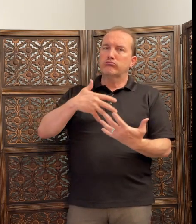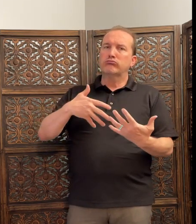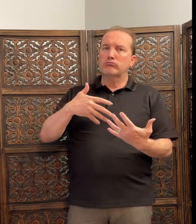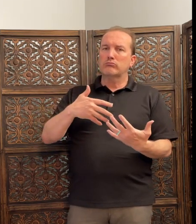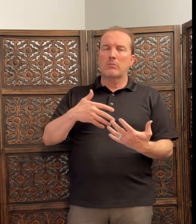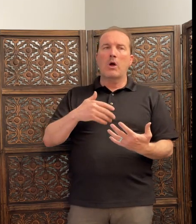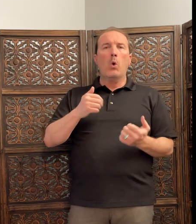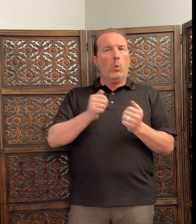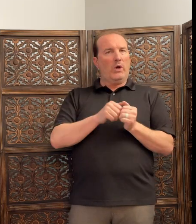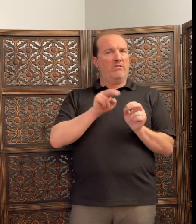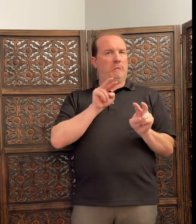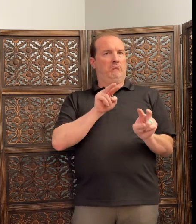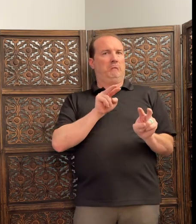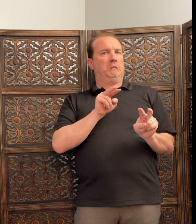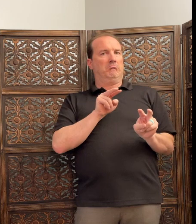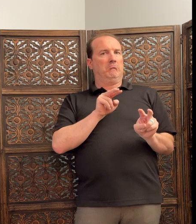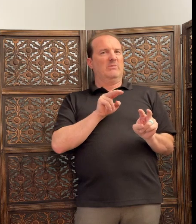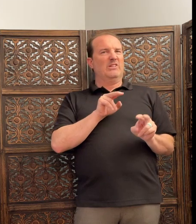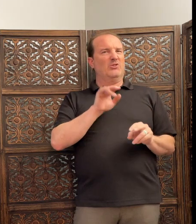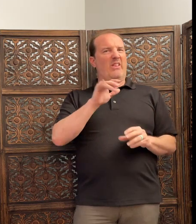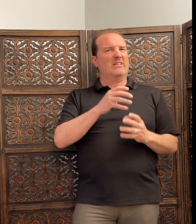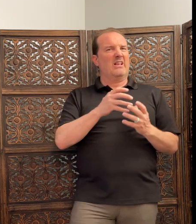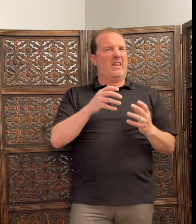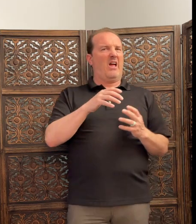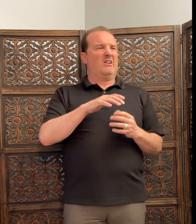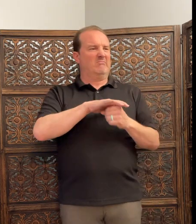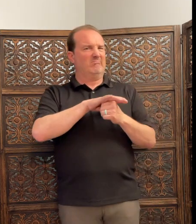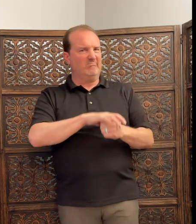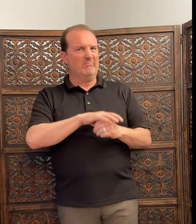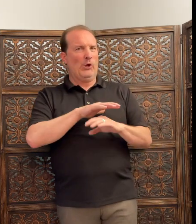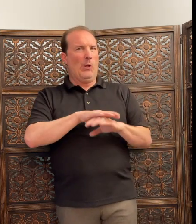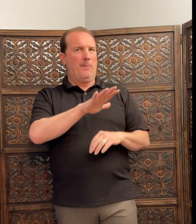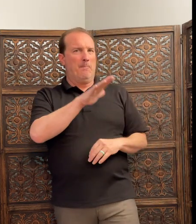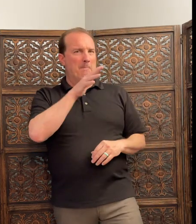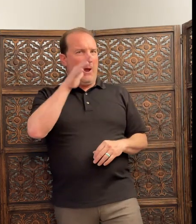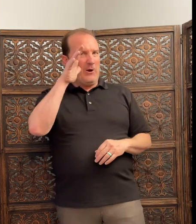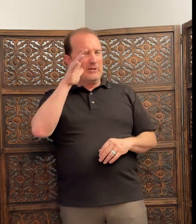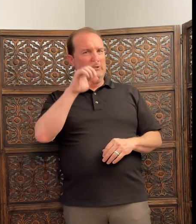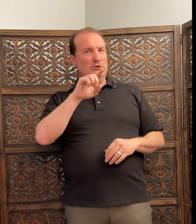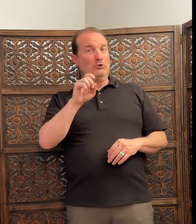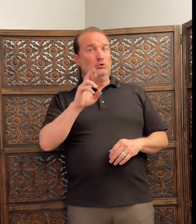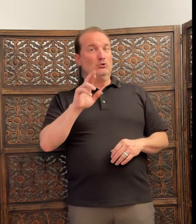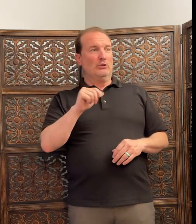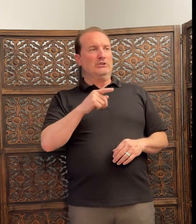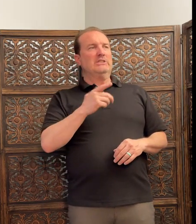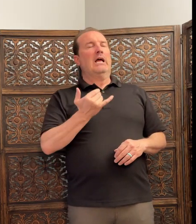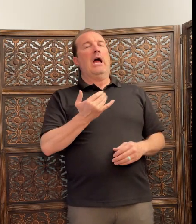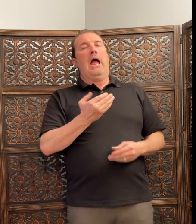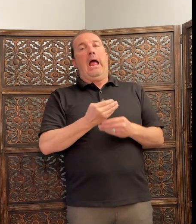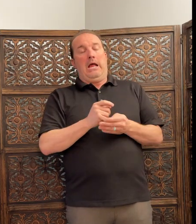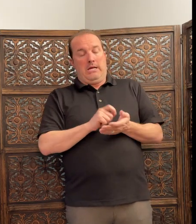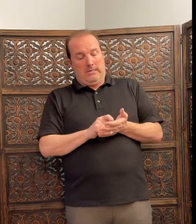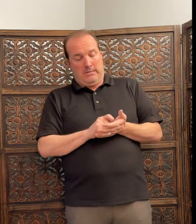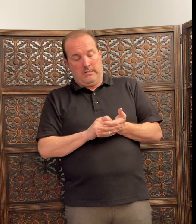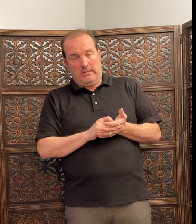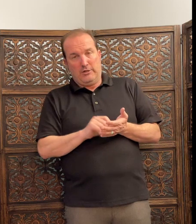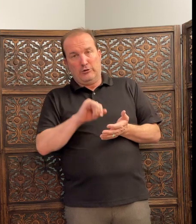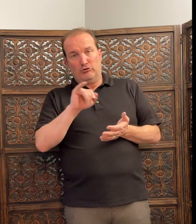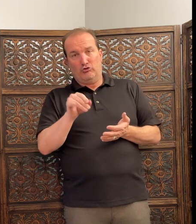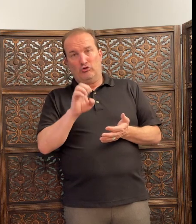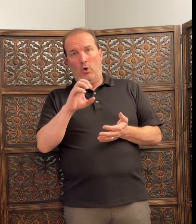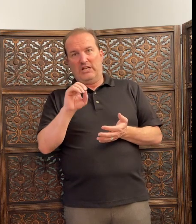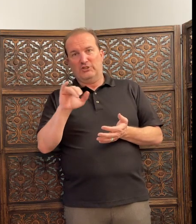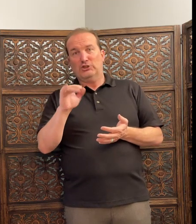her to socialize, supervised, of course. This put a lot of strain on Zora's parents that she then